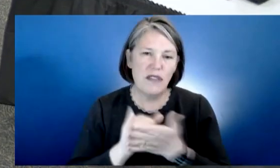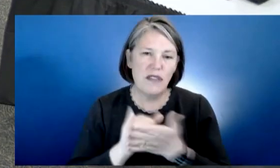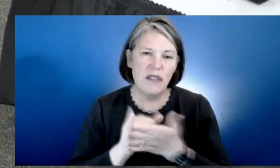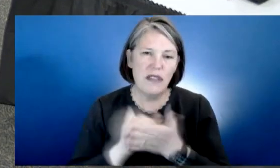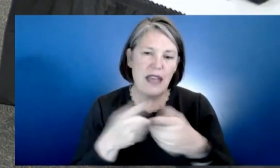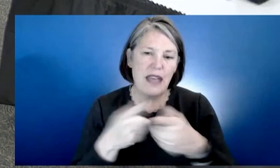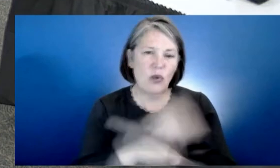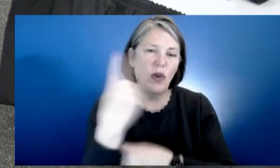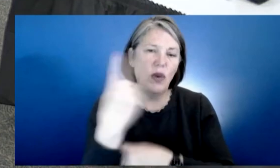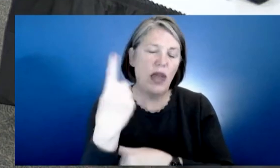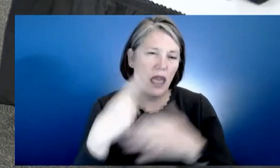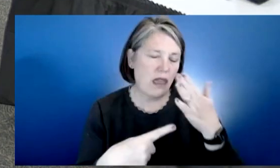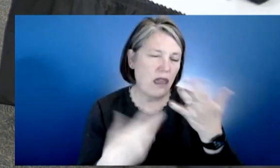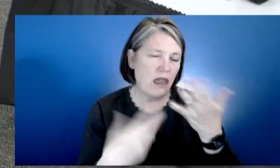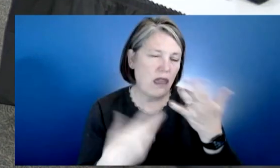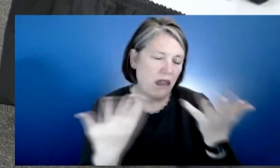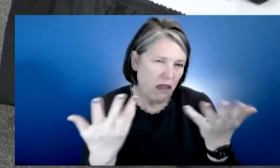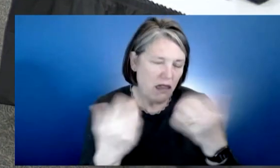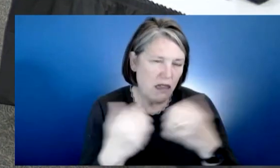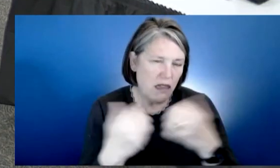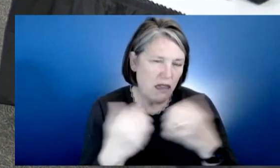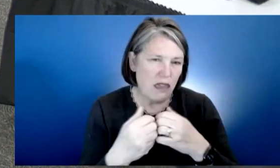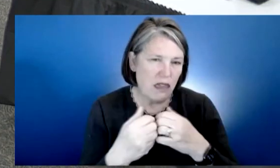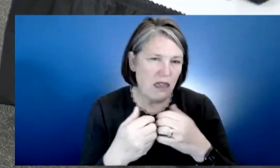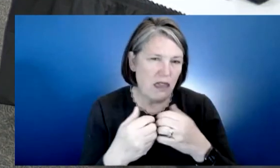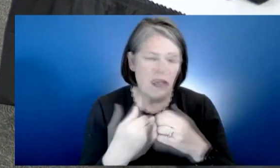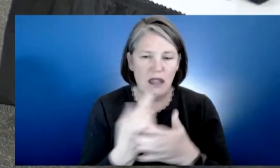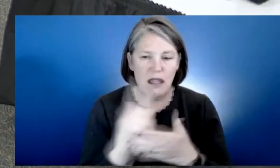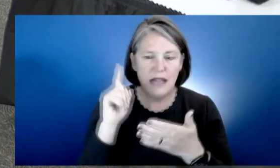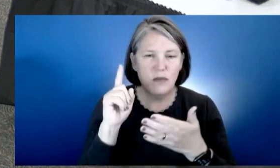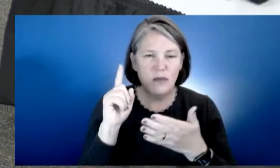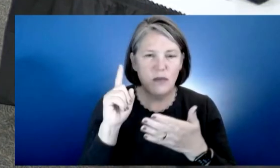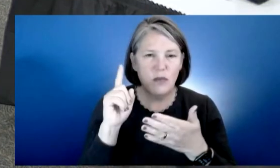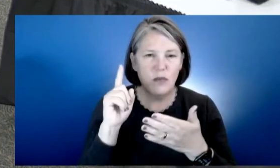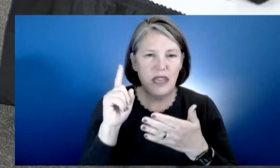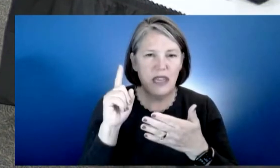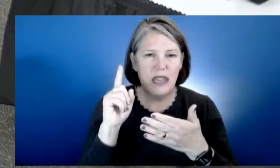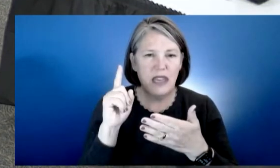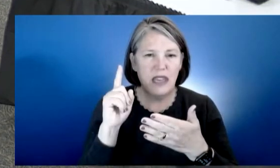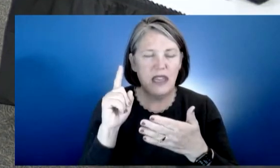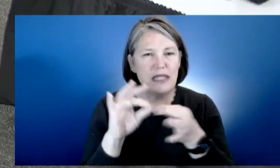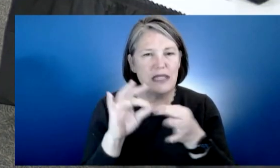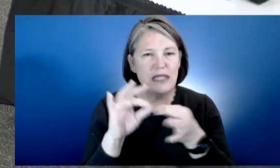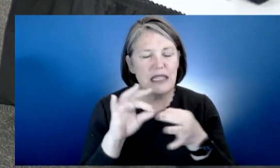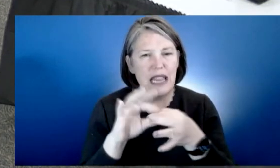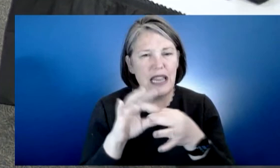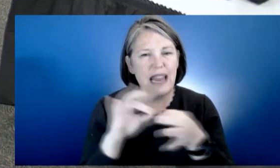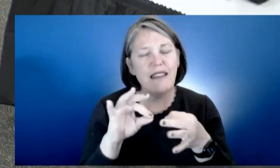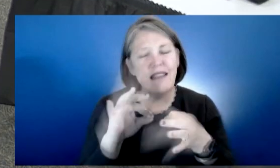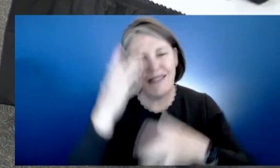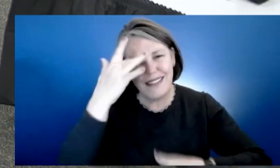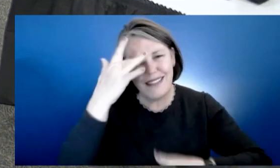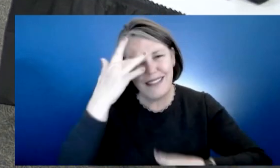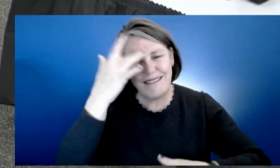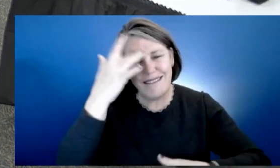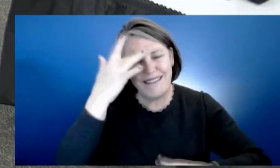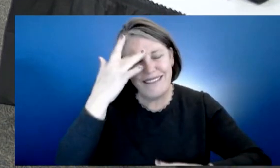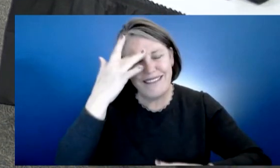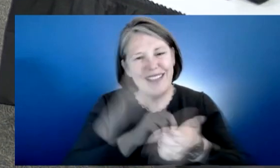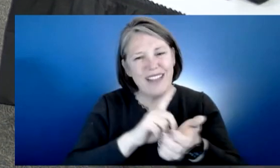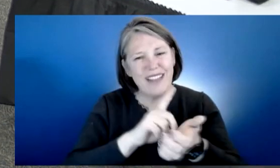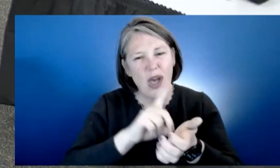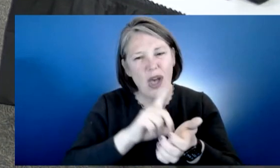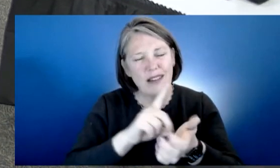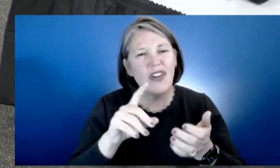Thank you. Last week, Dr. Herlihy, the state epidemiologist, presented information and data suggesting